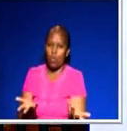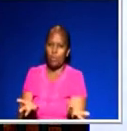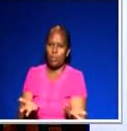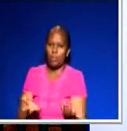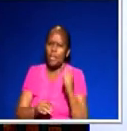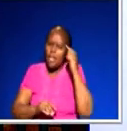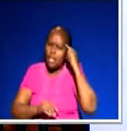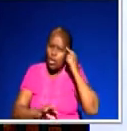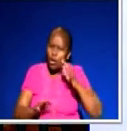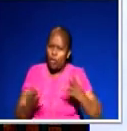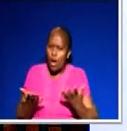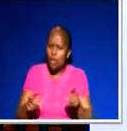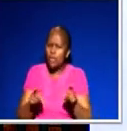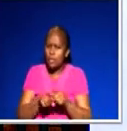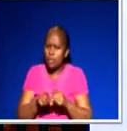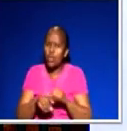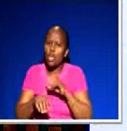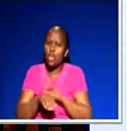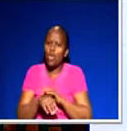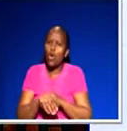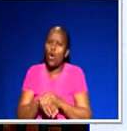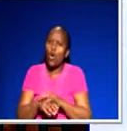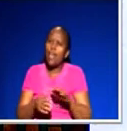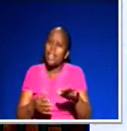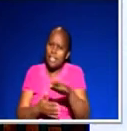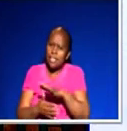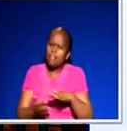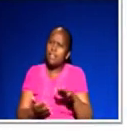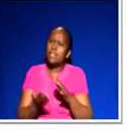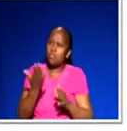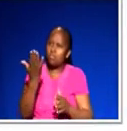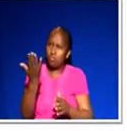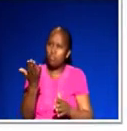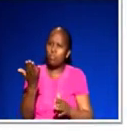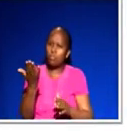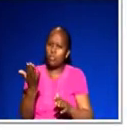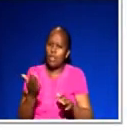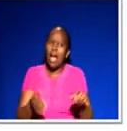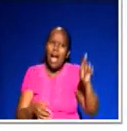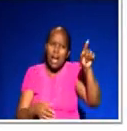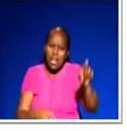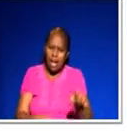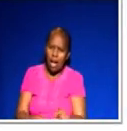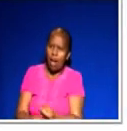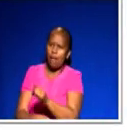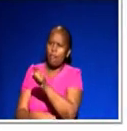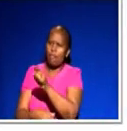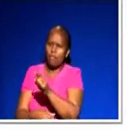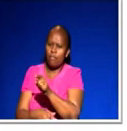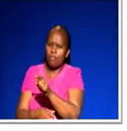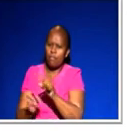Think of how we can also measure the surfaces, the curved surfaces or the curved distances.